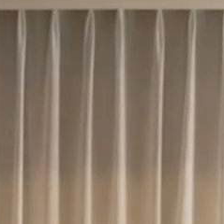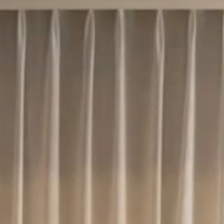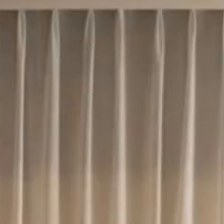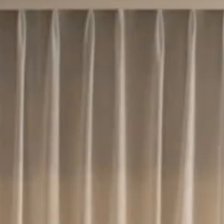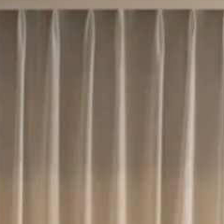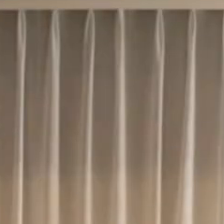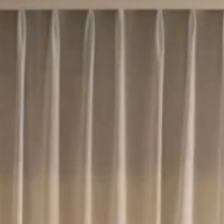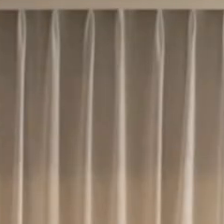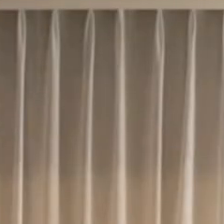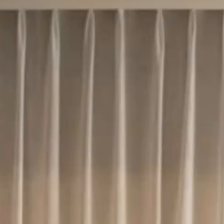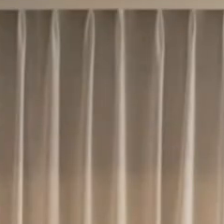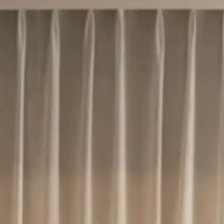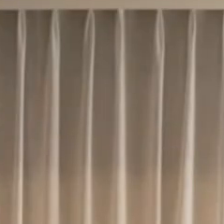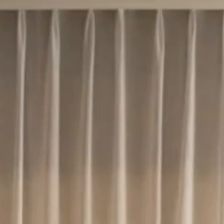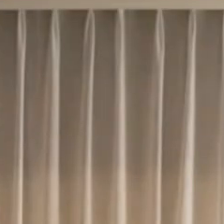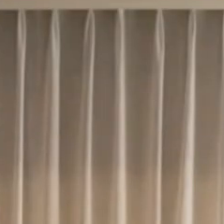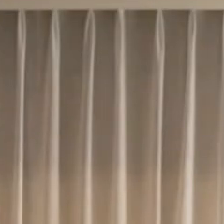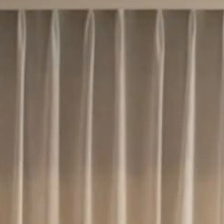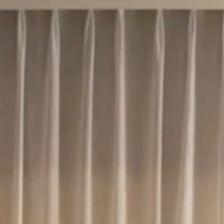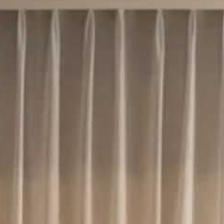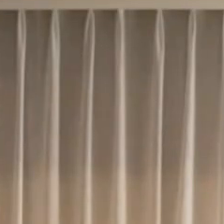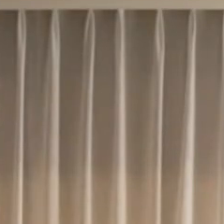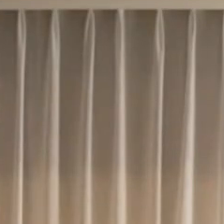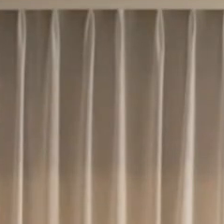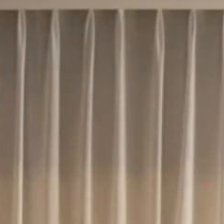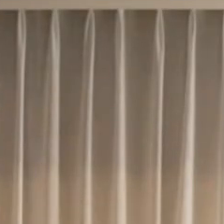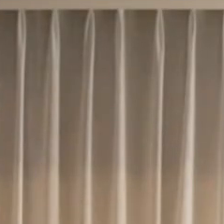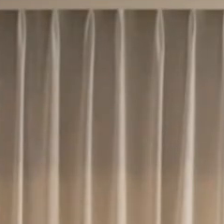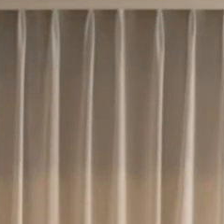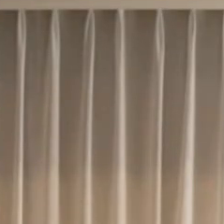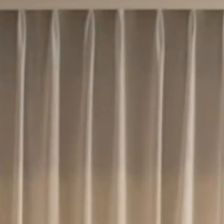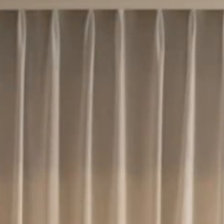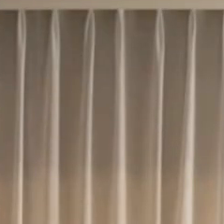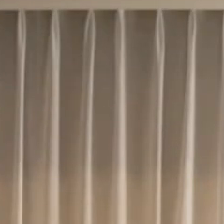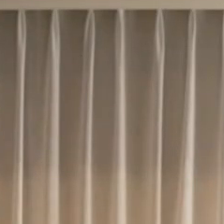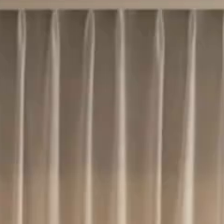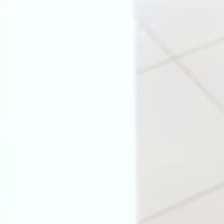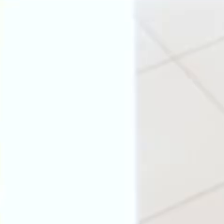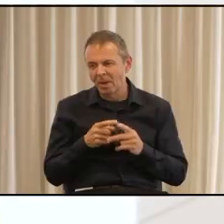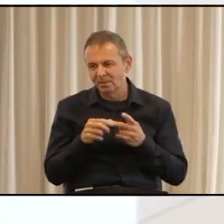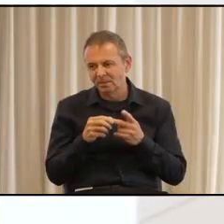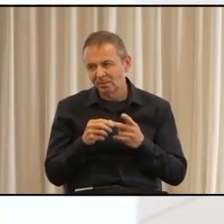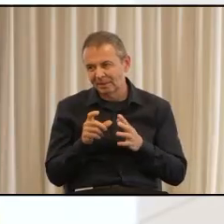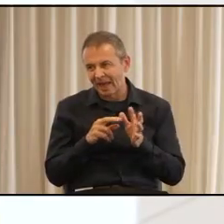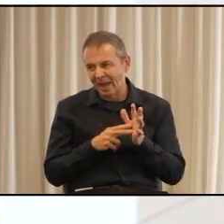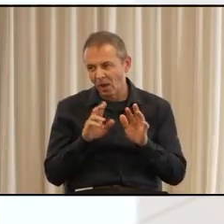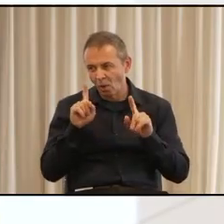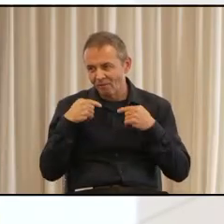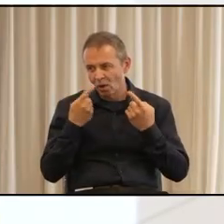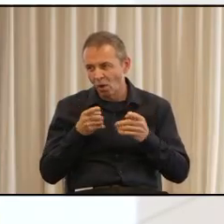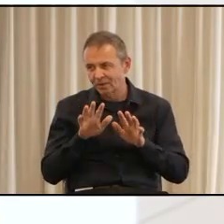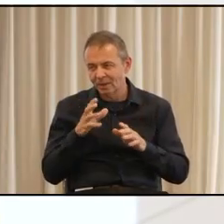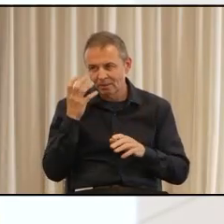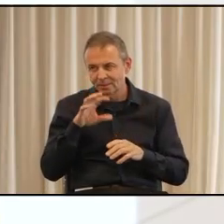or Dan, your uncertainties about Dan being home overnight? Well, it comes a little bit back to